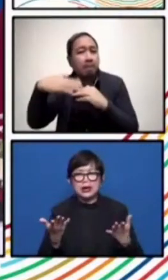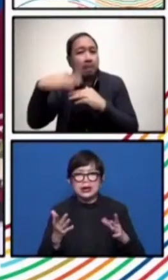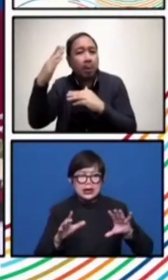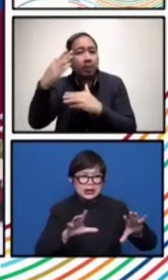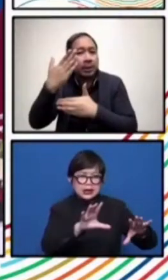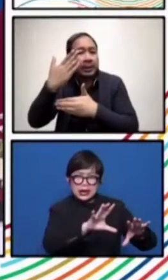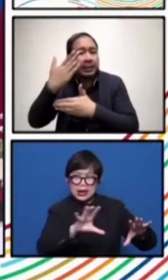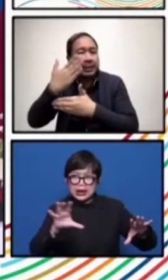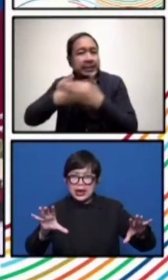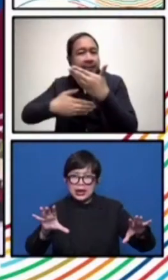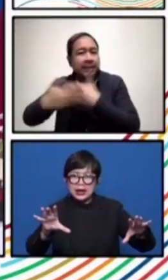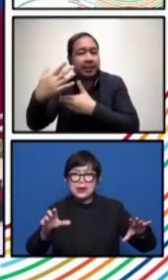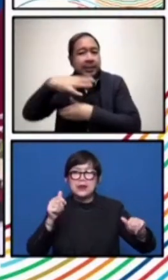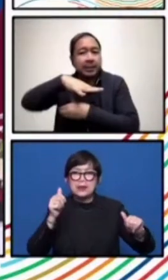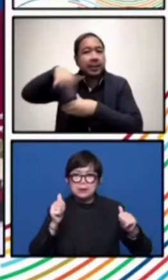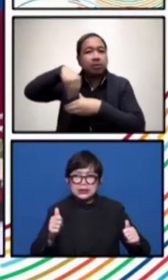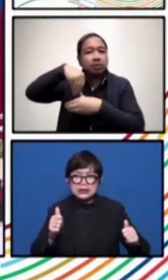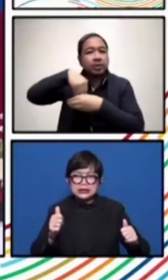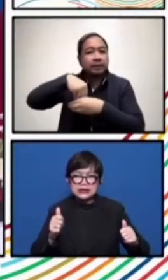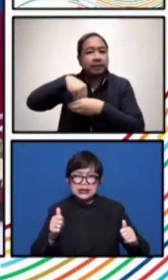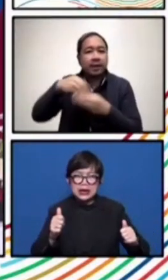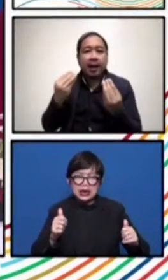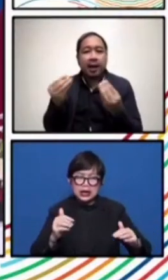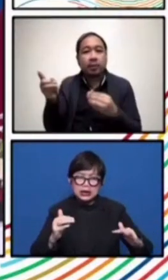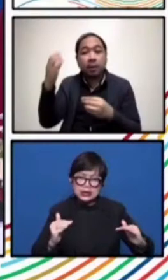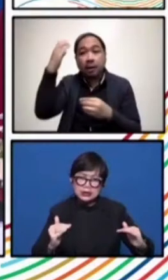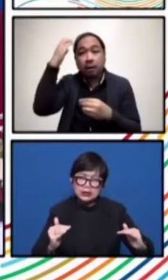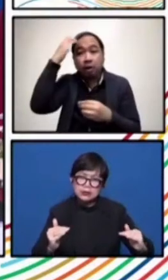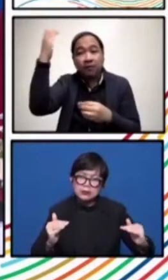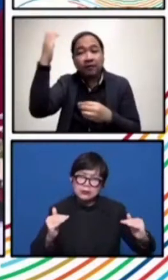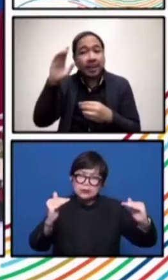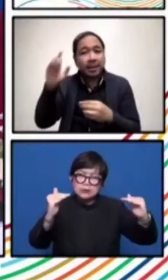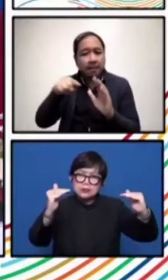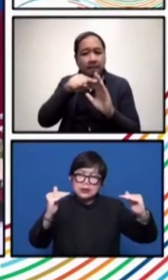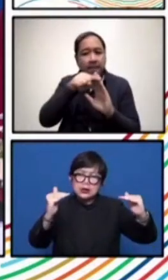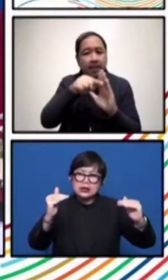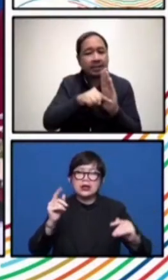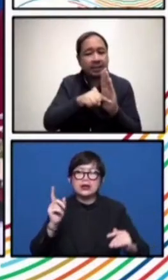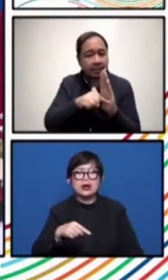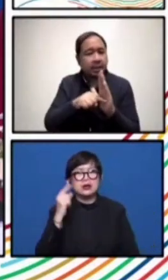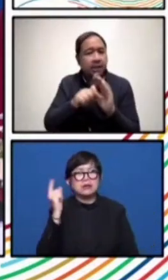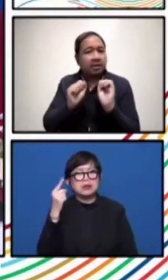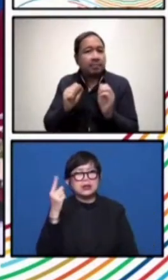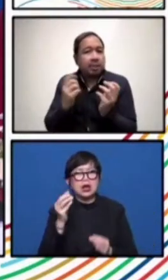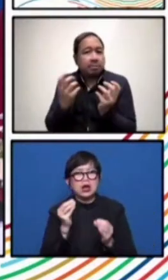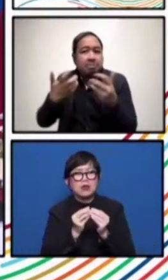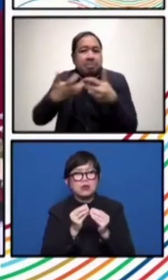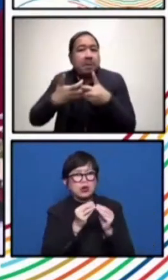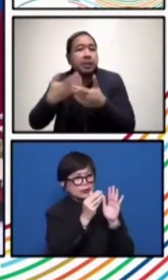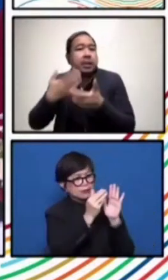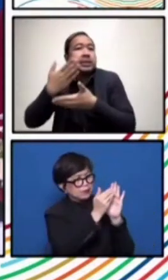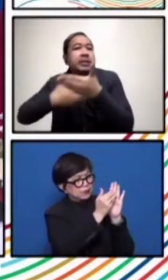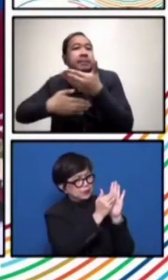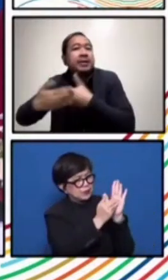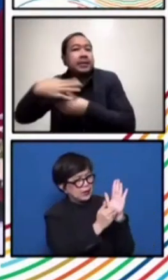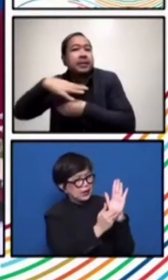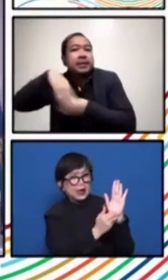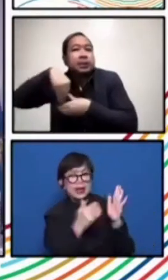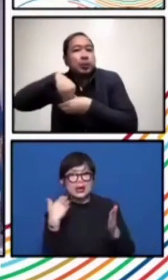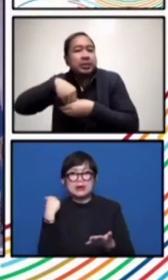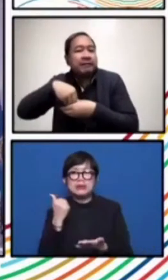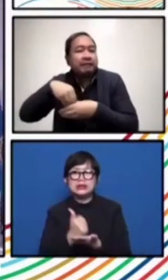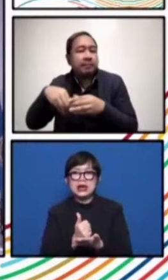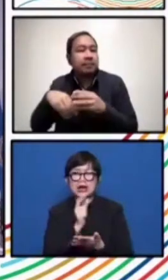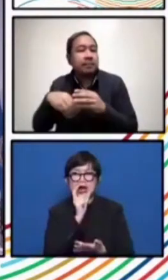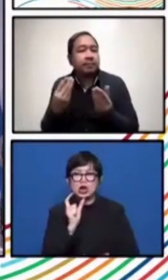public procurement Policy Disability inclusive time is your Mr montyal five minutes please